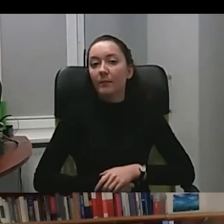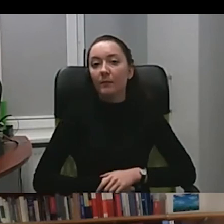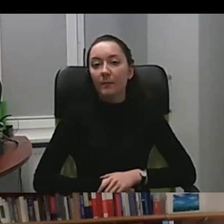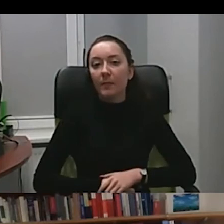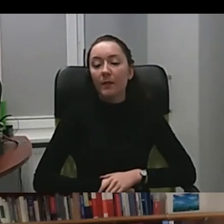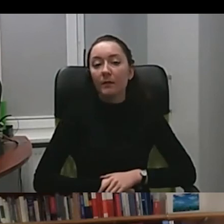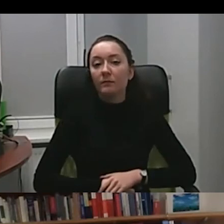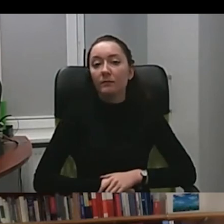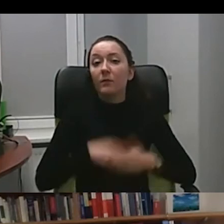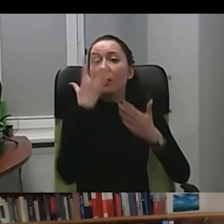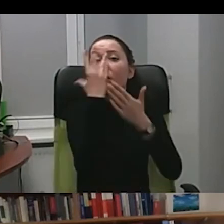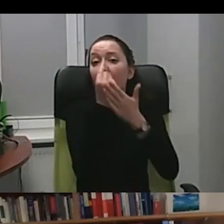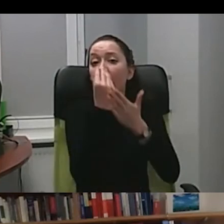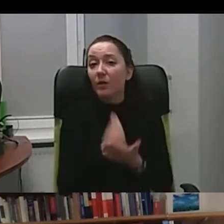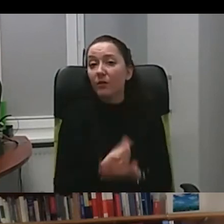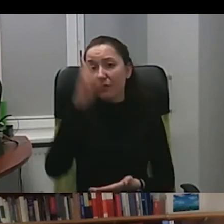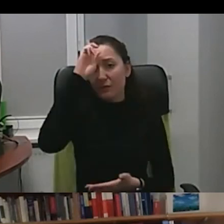said, regarding the